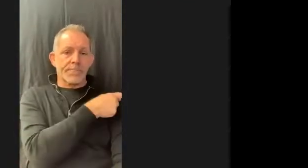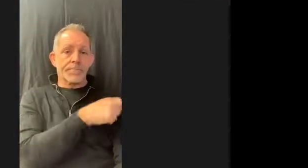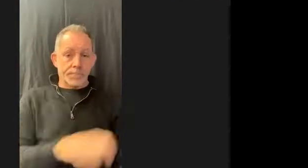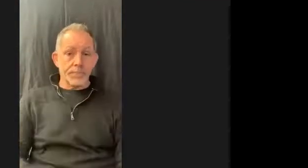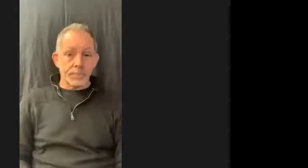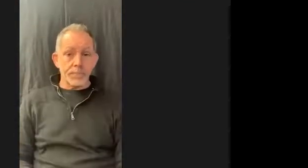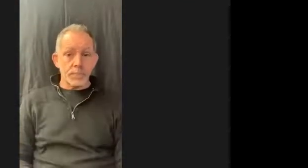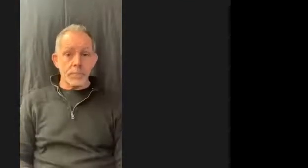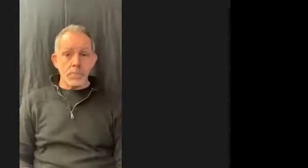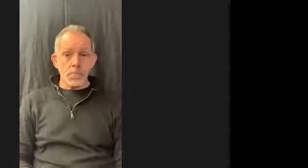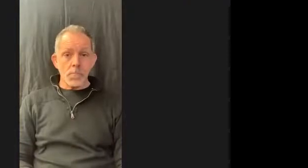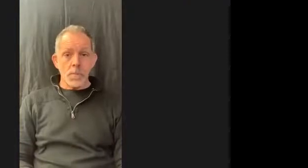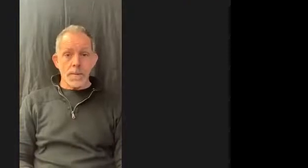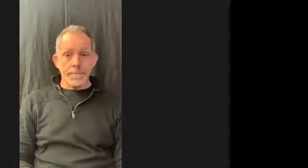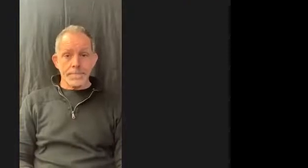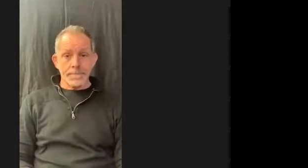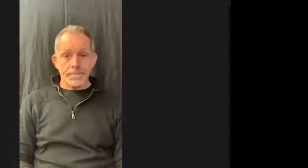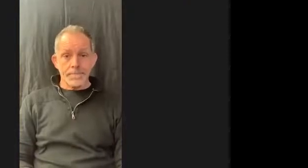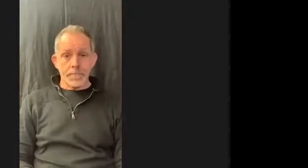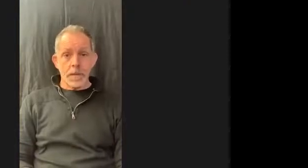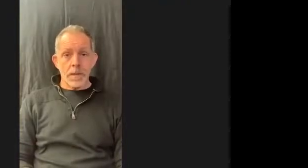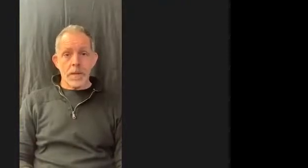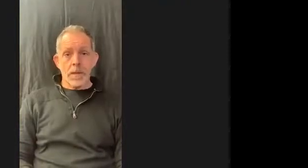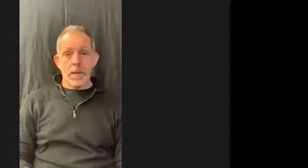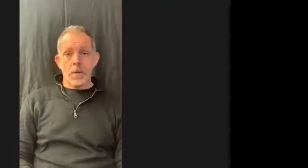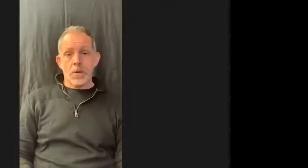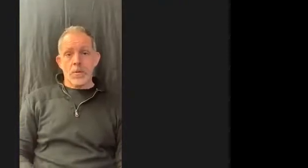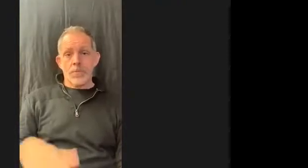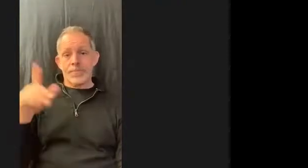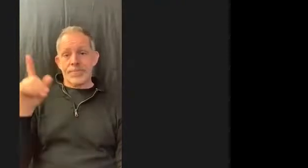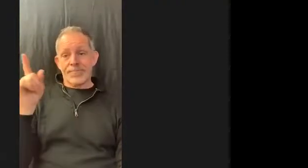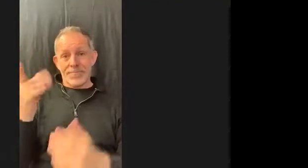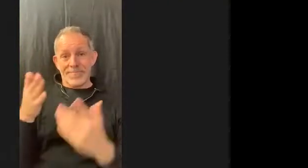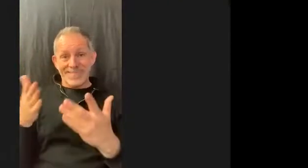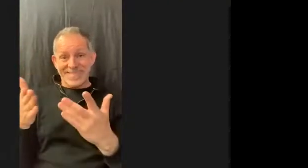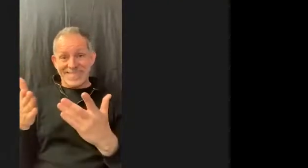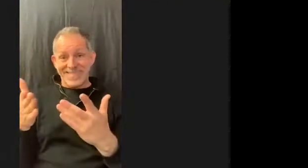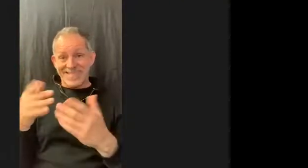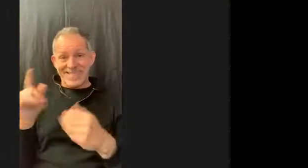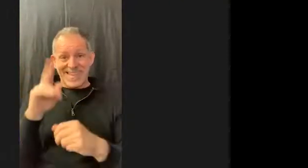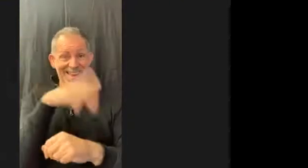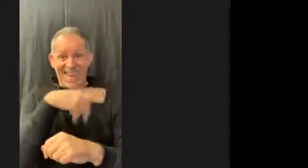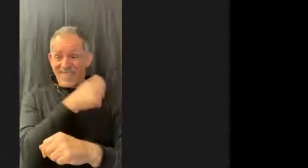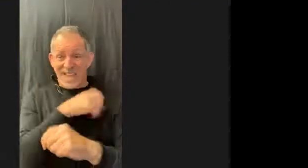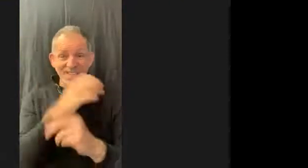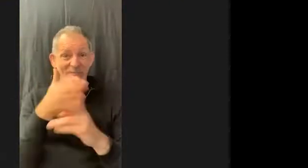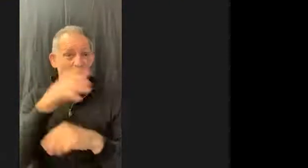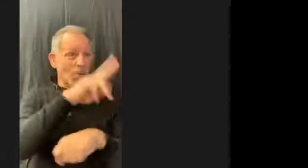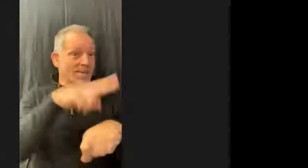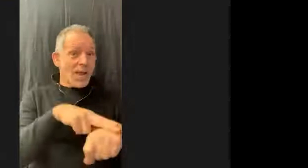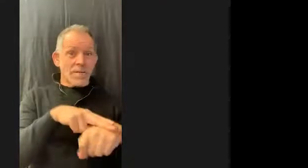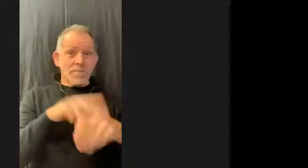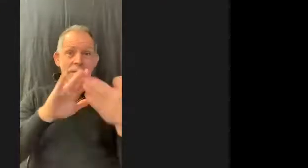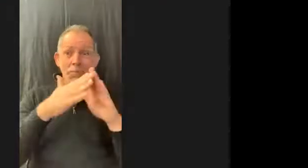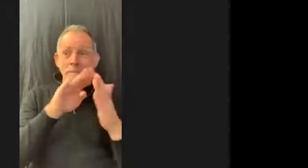through typical community-based venues like healthcare systems or pharmacies.